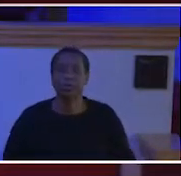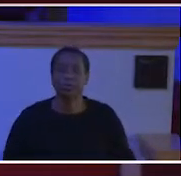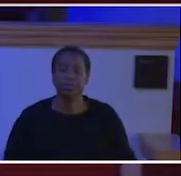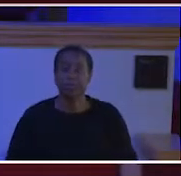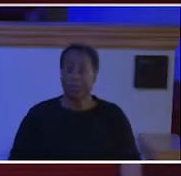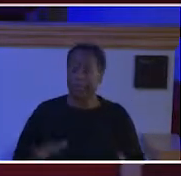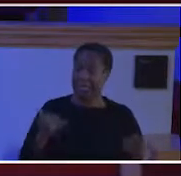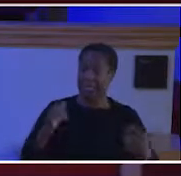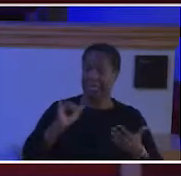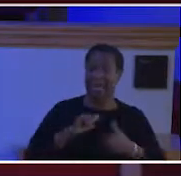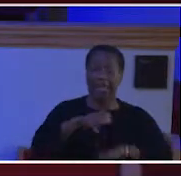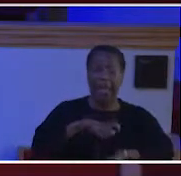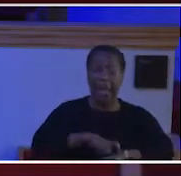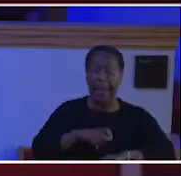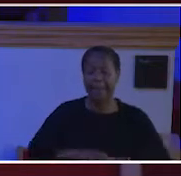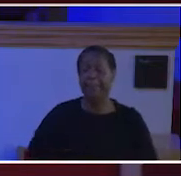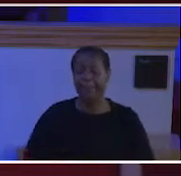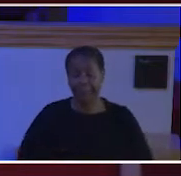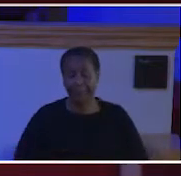It's that time.